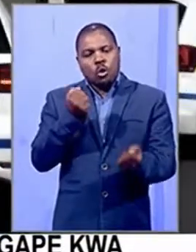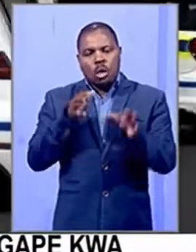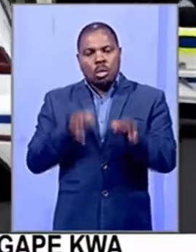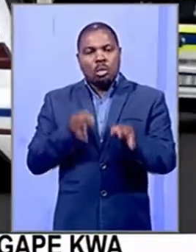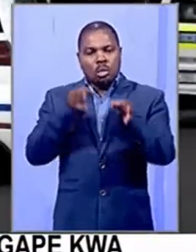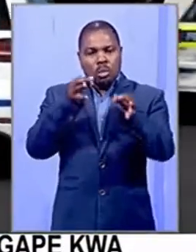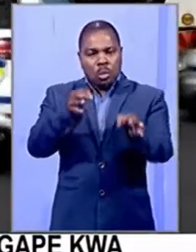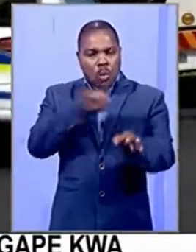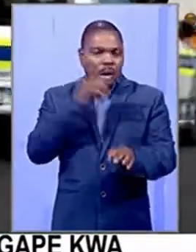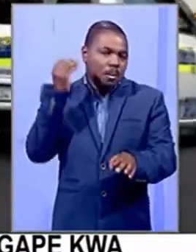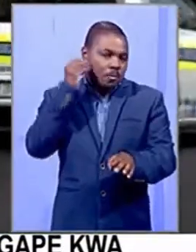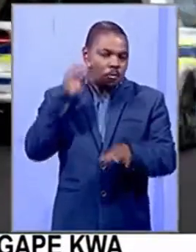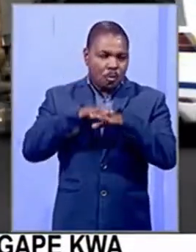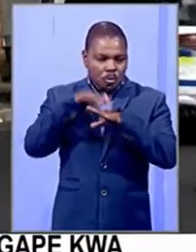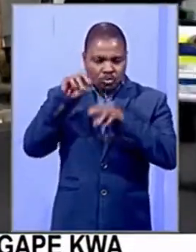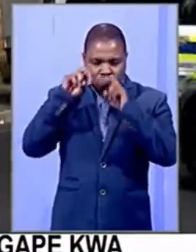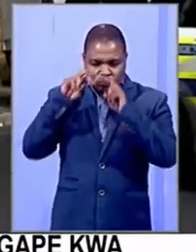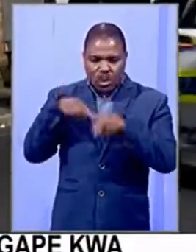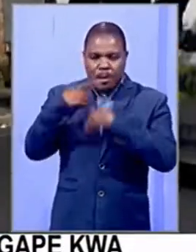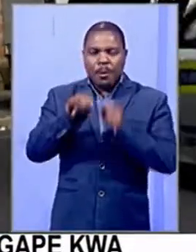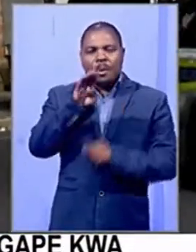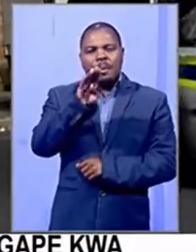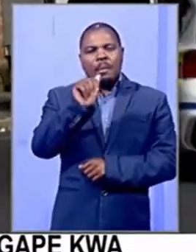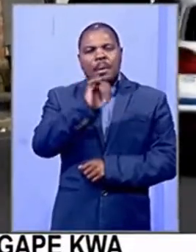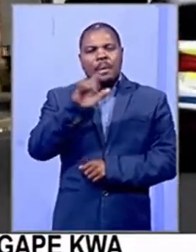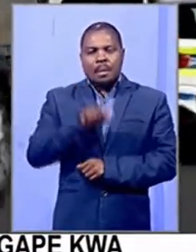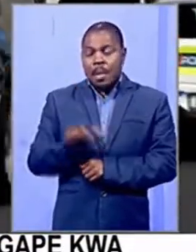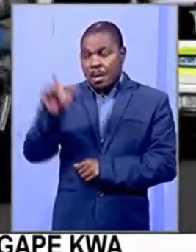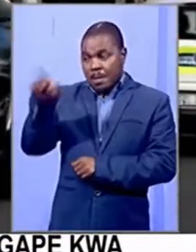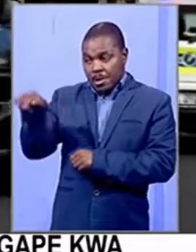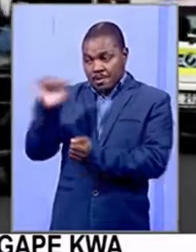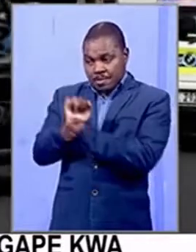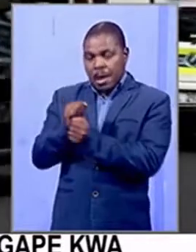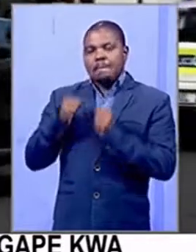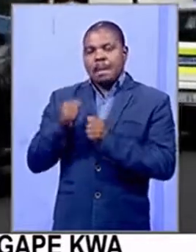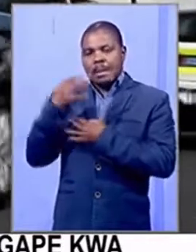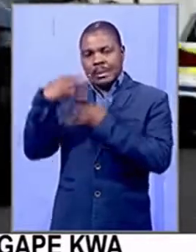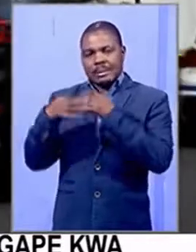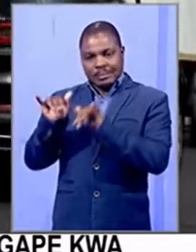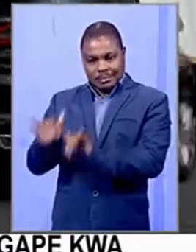bona tshedimosetso malebana le beili. Molatofadiwa o tla tswelela go nna